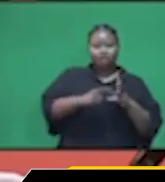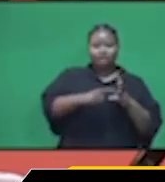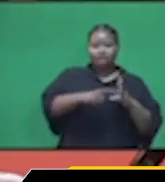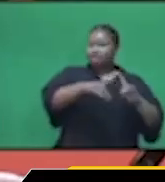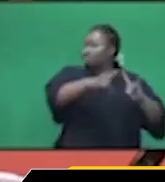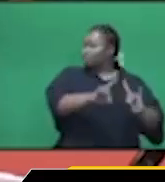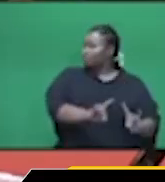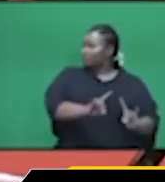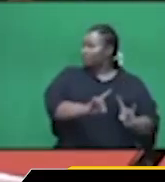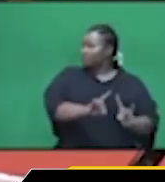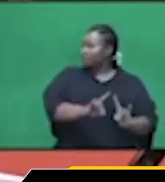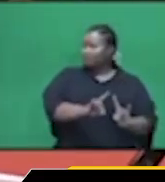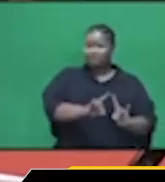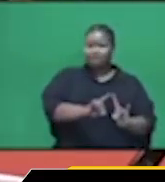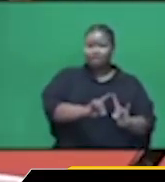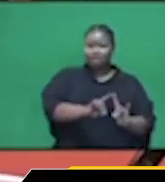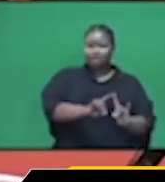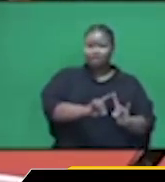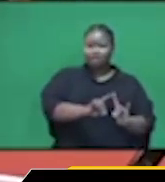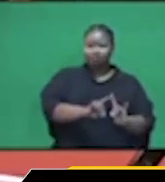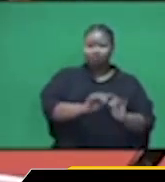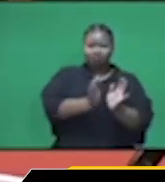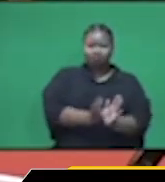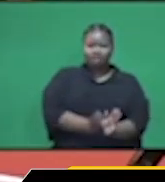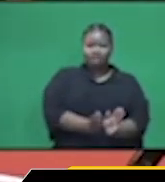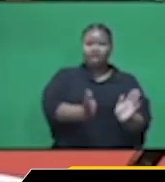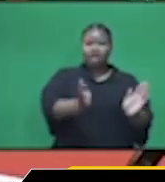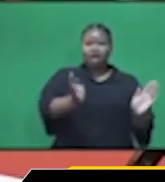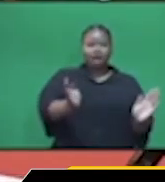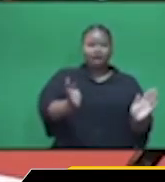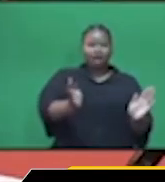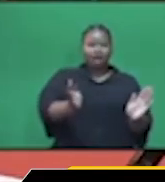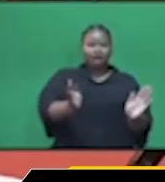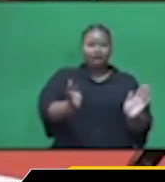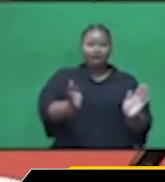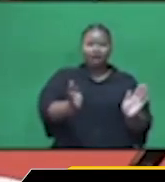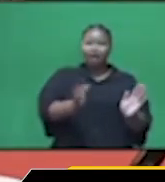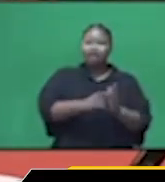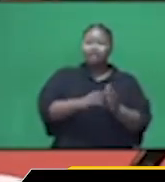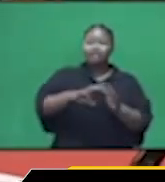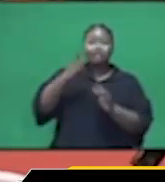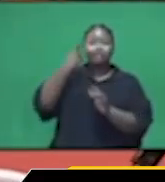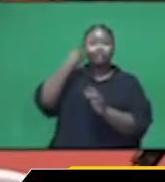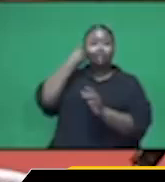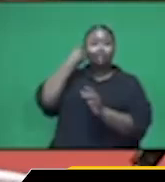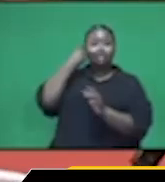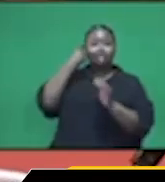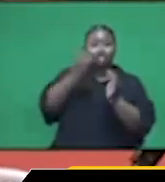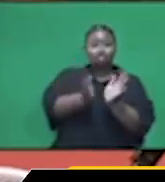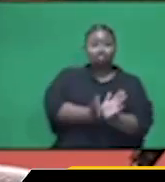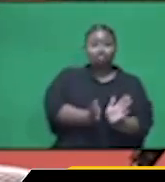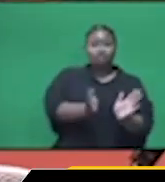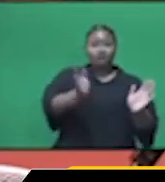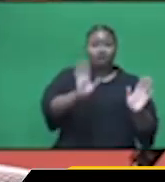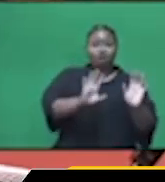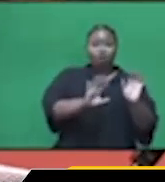Comrade Veronica, Secretary General, Comrade Marshall, the Secretary General, Commissar